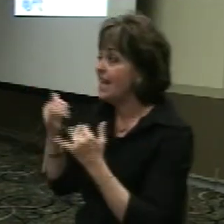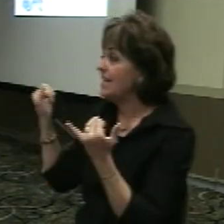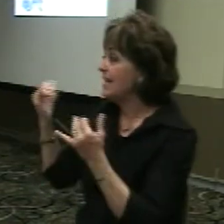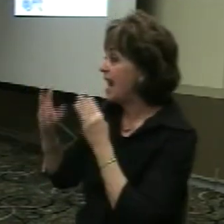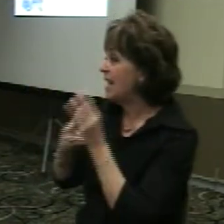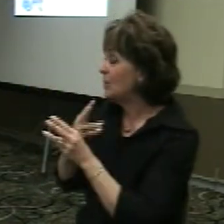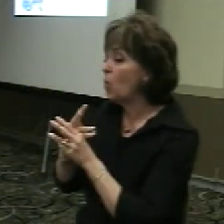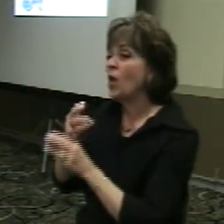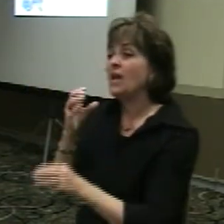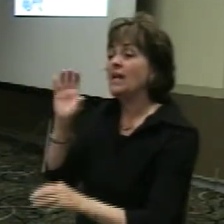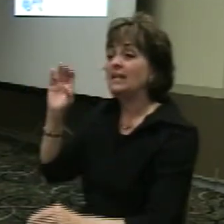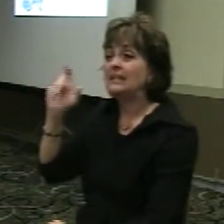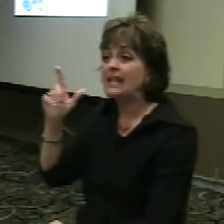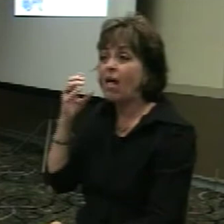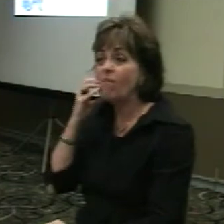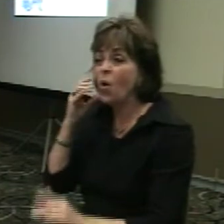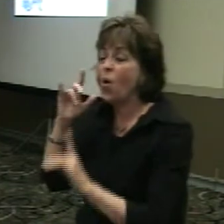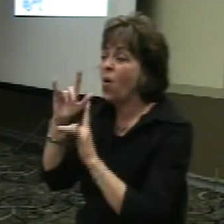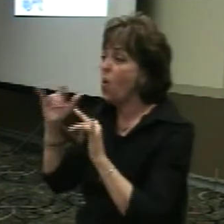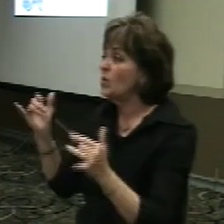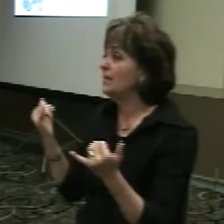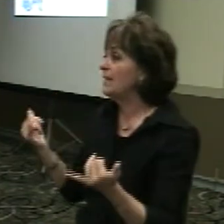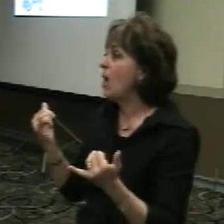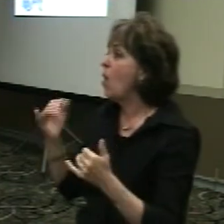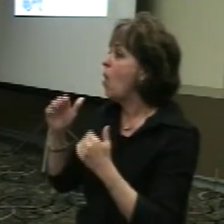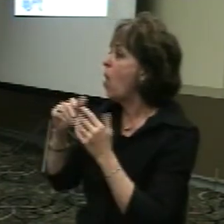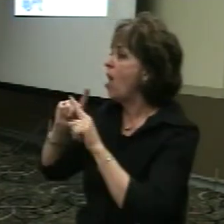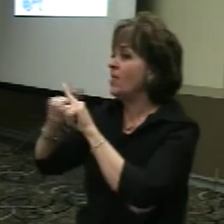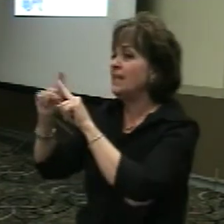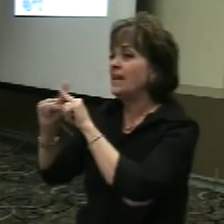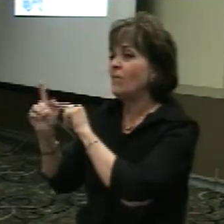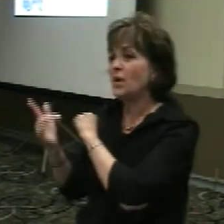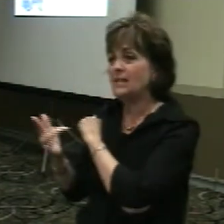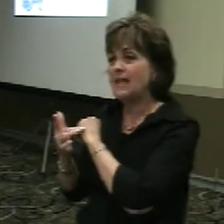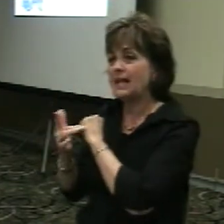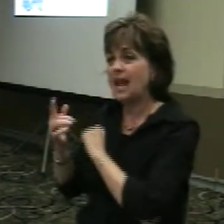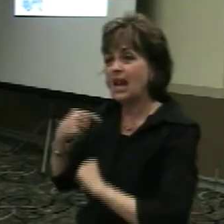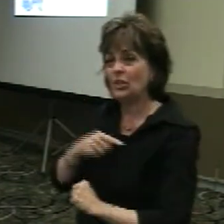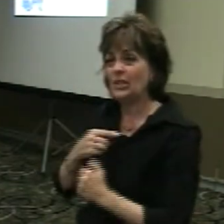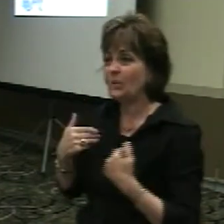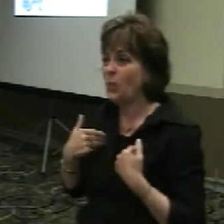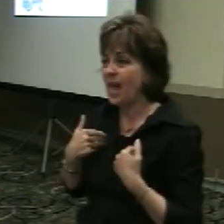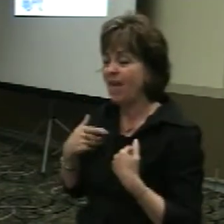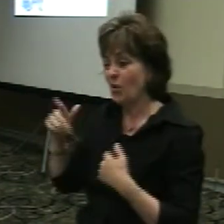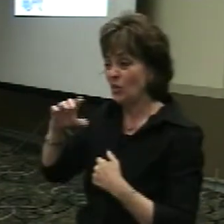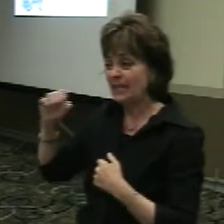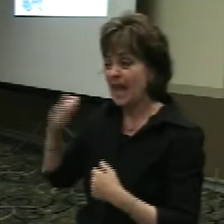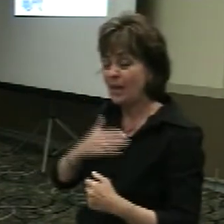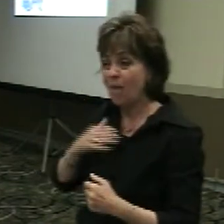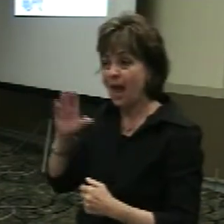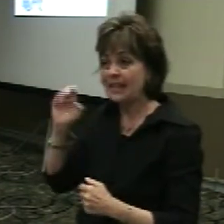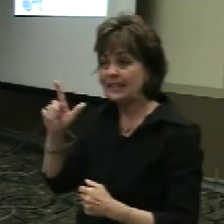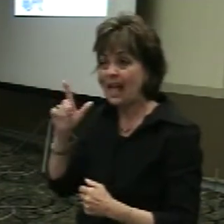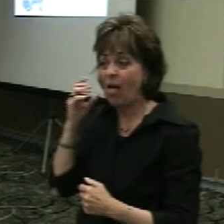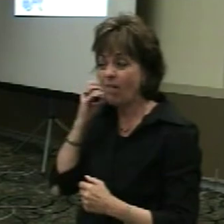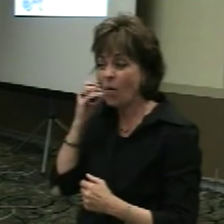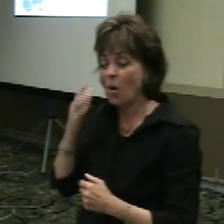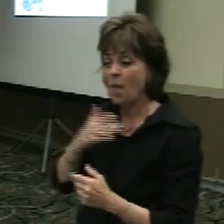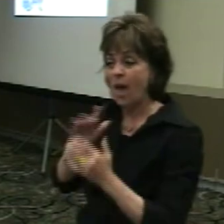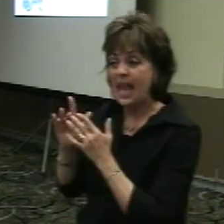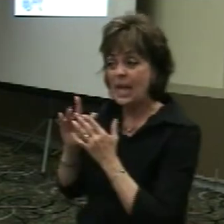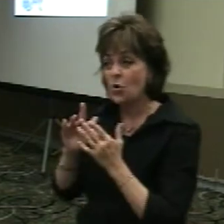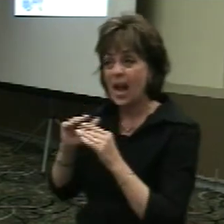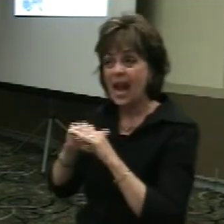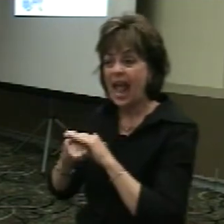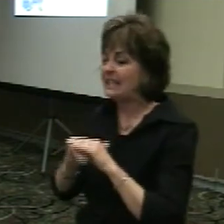all right, and we're talking cell phones and all this kind of stuff now, because all the different technologies that we have. So you're going to take away my cell phone, you're going to take away my internet